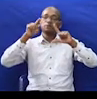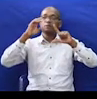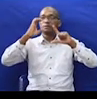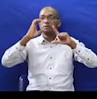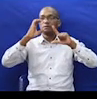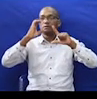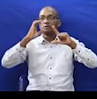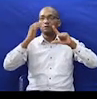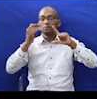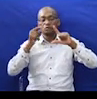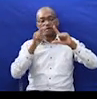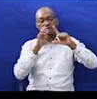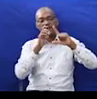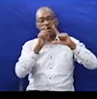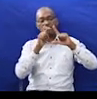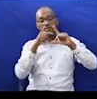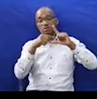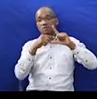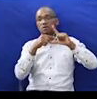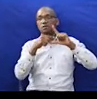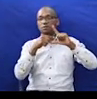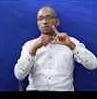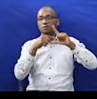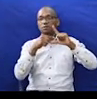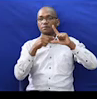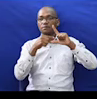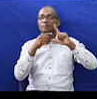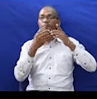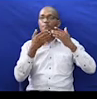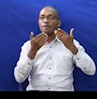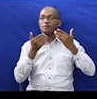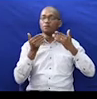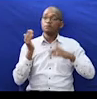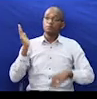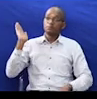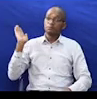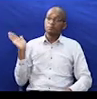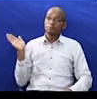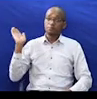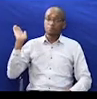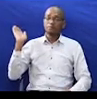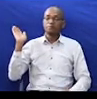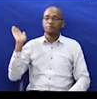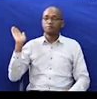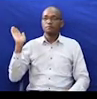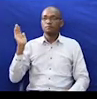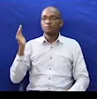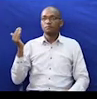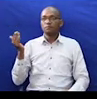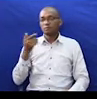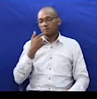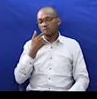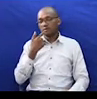still we have our angle X, which looks to the sides AB, BC. And we said